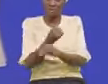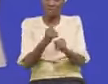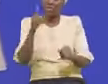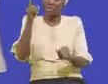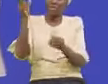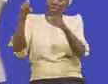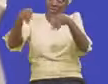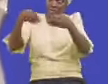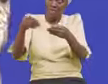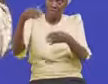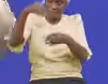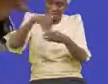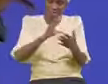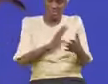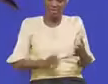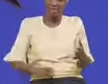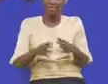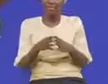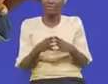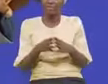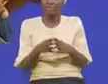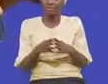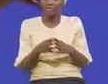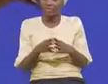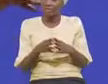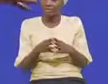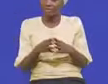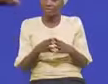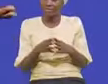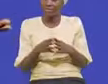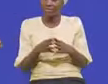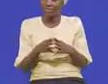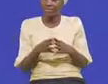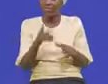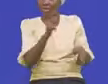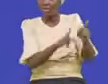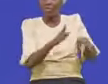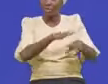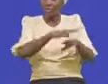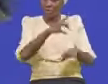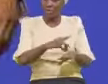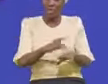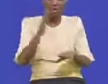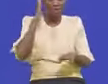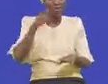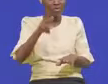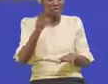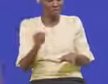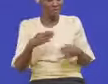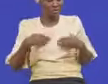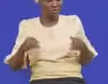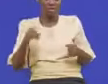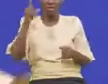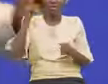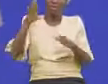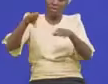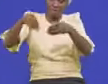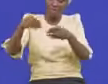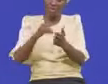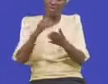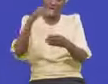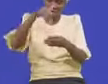for Christ. Nous sommes tous là, nous sommes tous de Christ. Les gens sur Earth ont besoin de healing et provided in